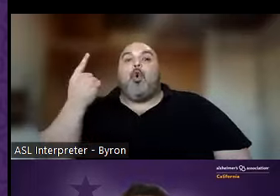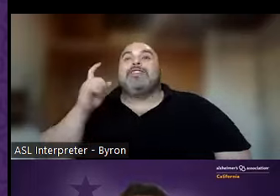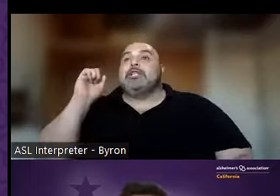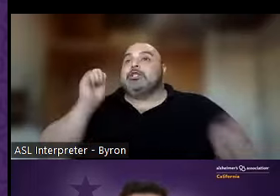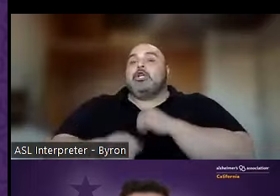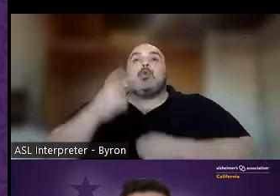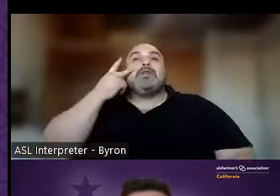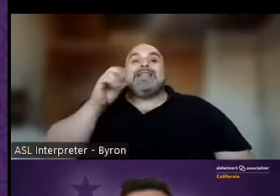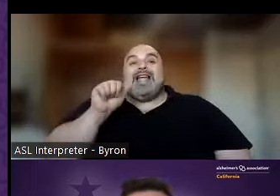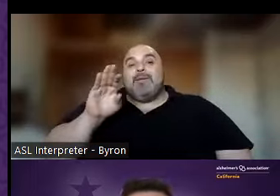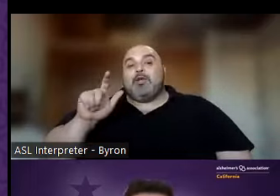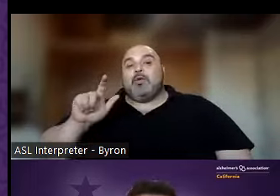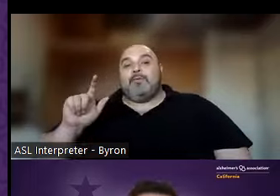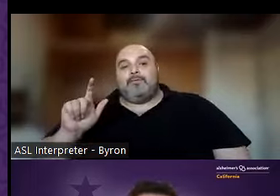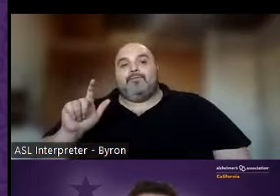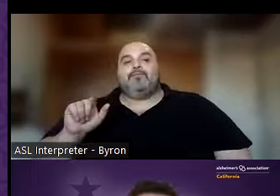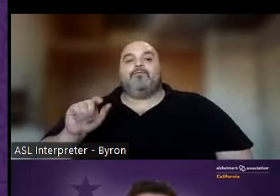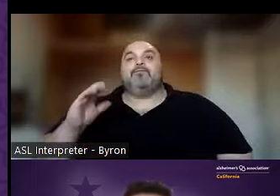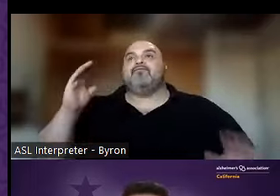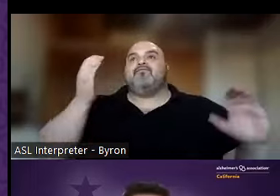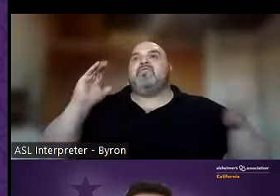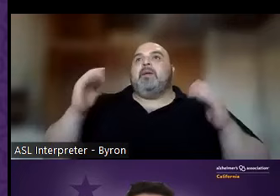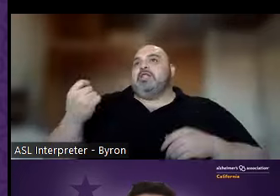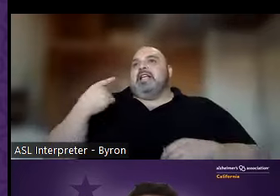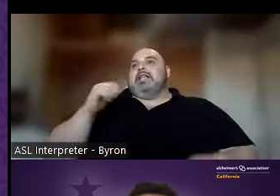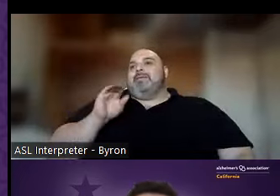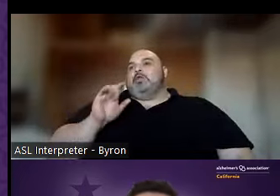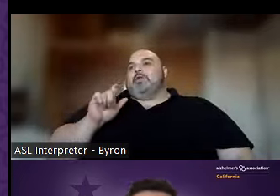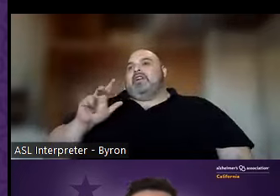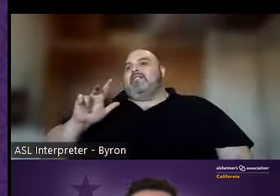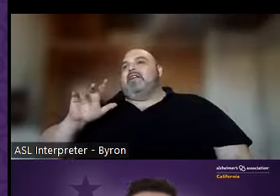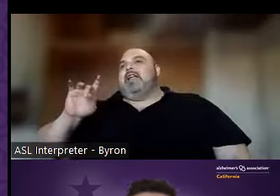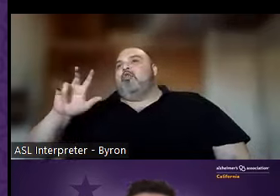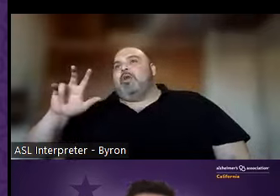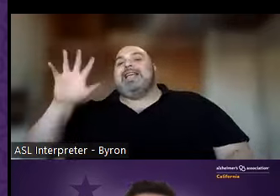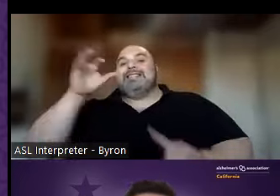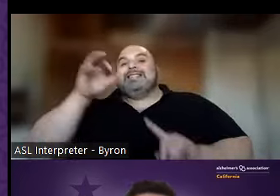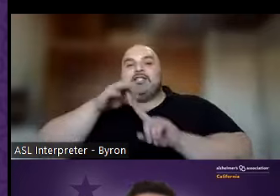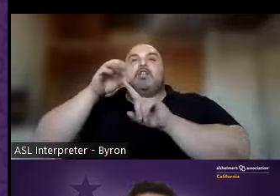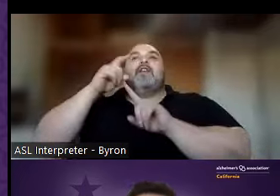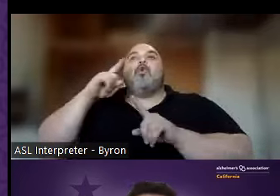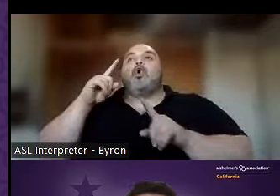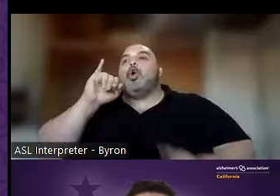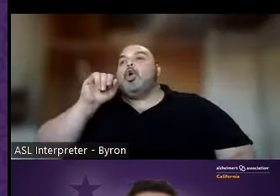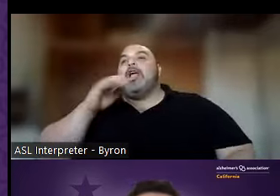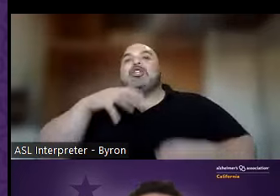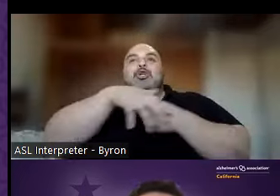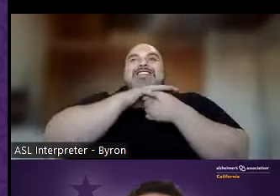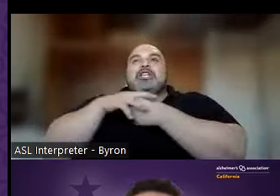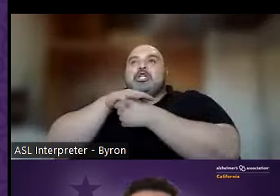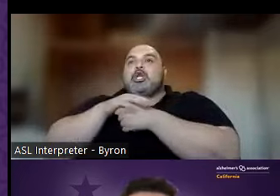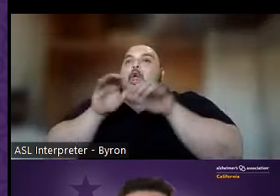see in AB 21 compared to AB 2583 is an exemption for jurisdictions that are currently